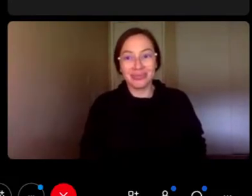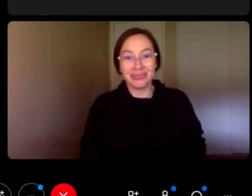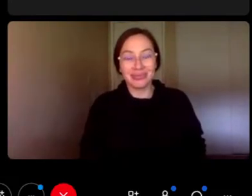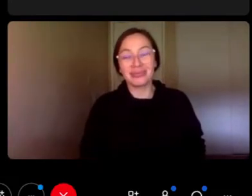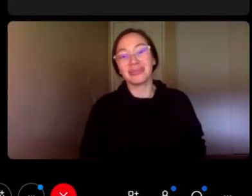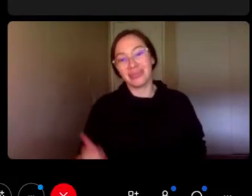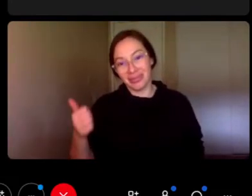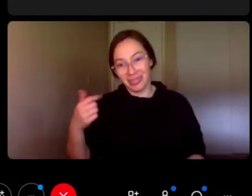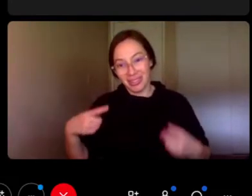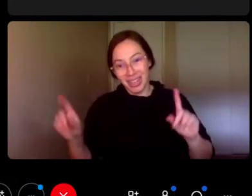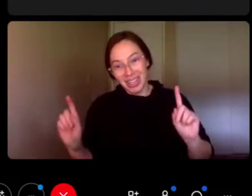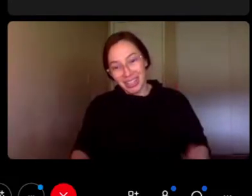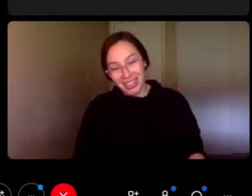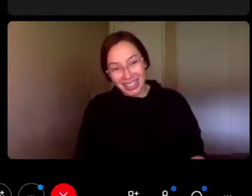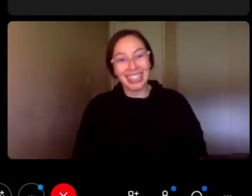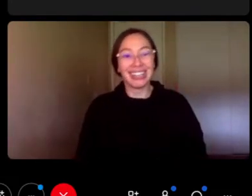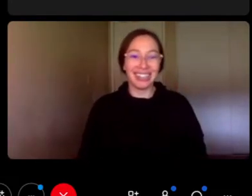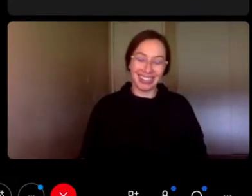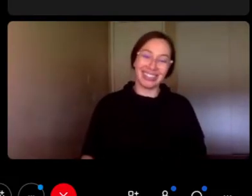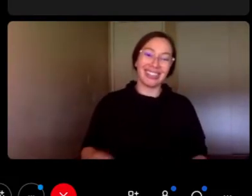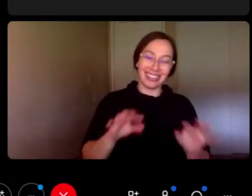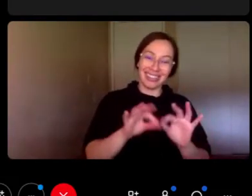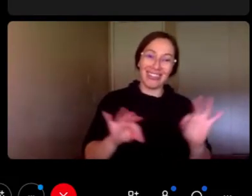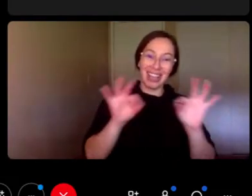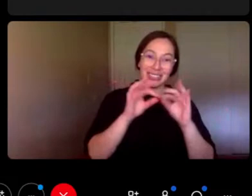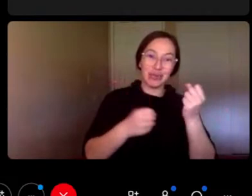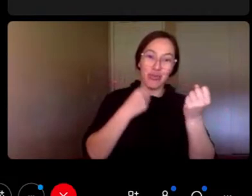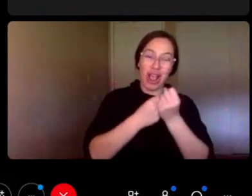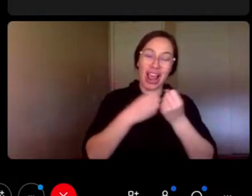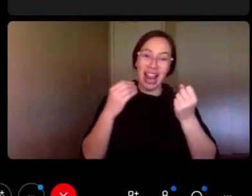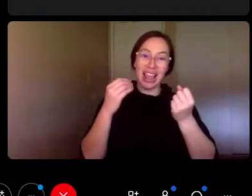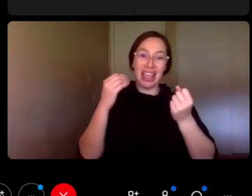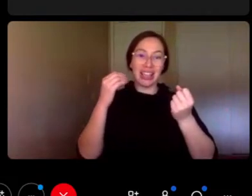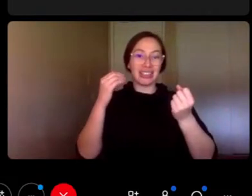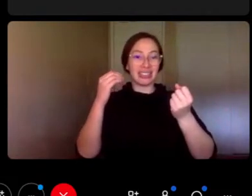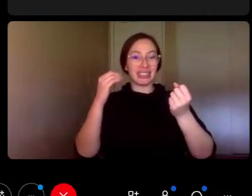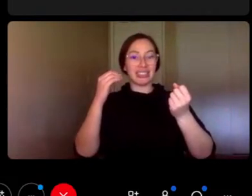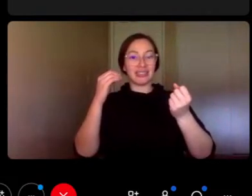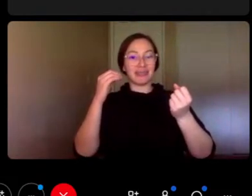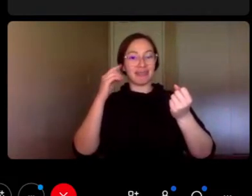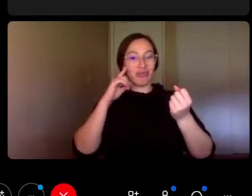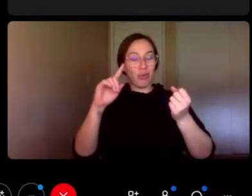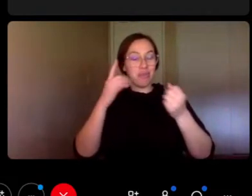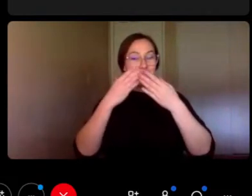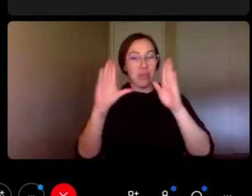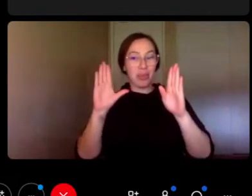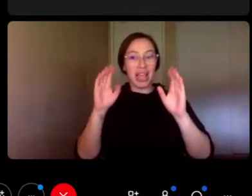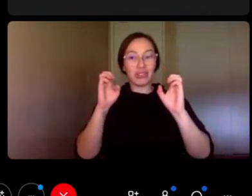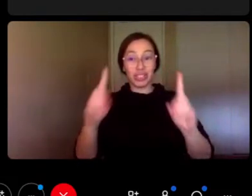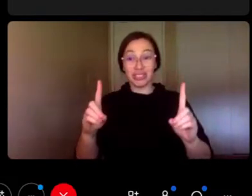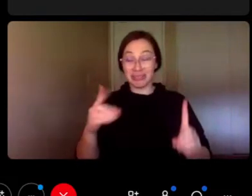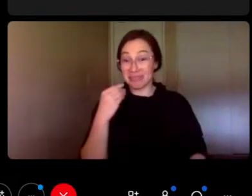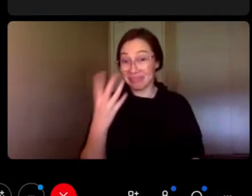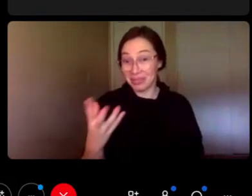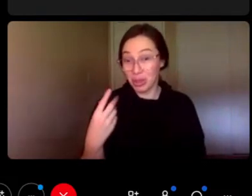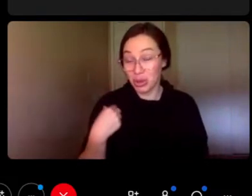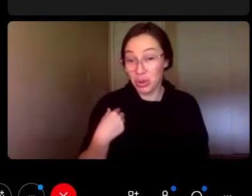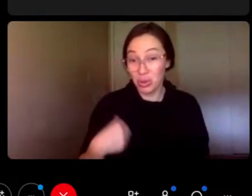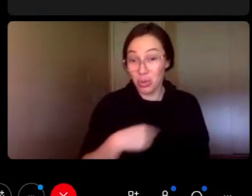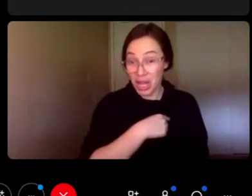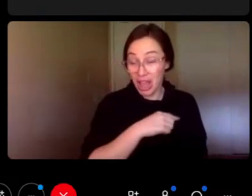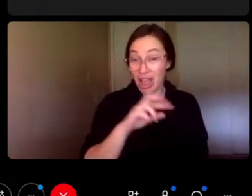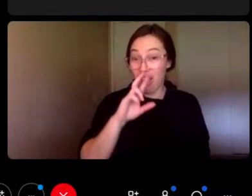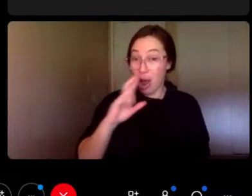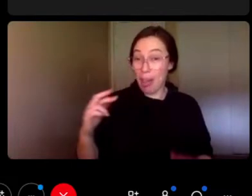Okay. Value, support, and advocate for public education. Ladies and gentlemen, we are the battleground